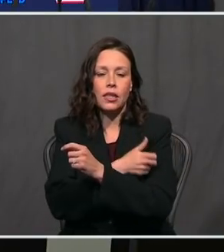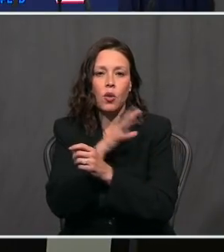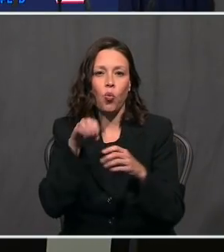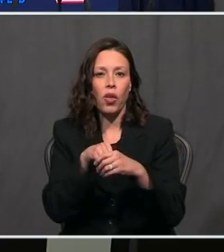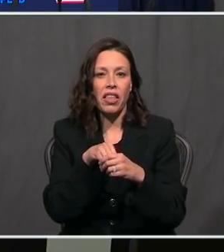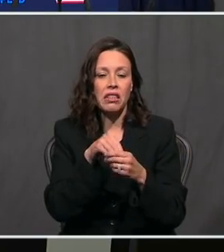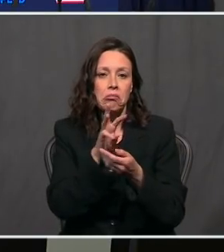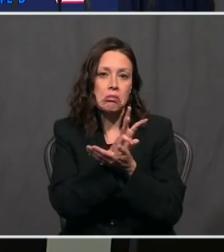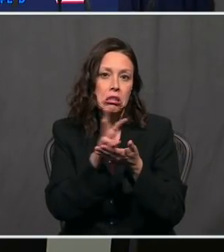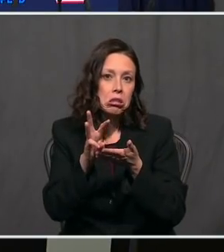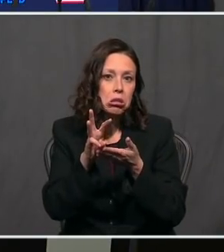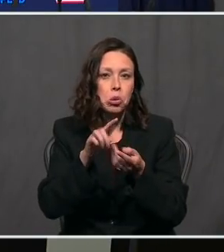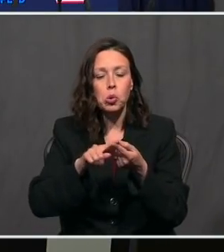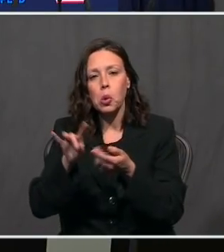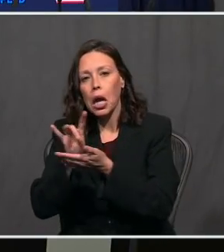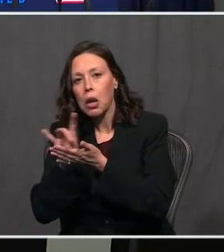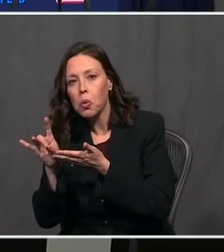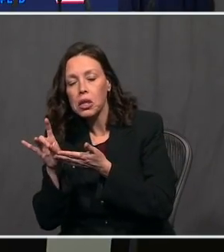6 to 8 weeks.